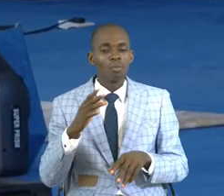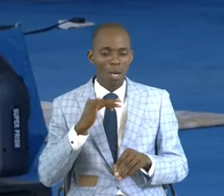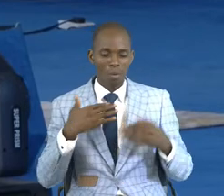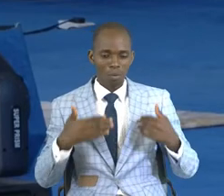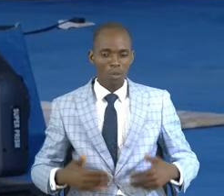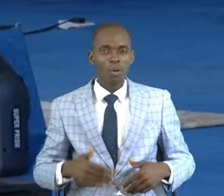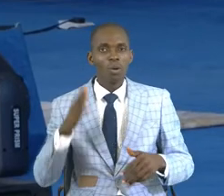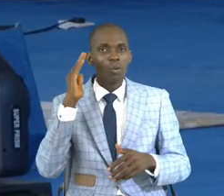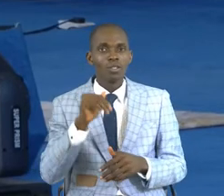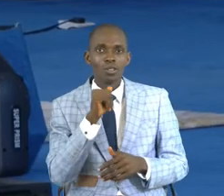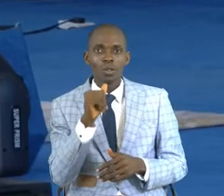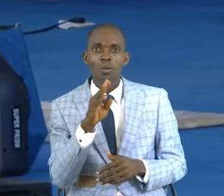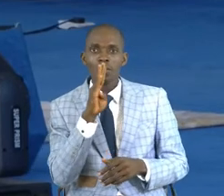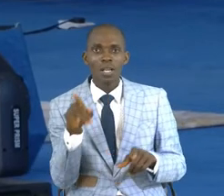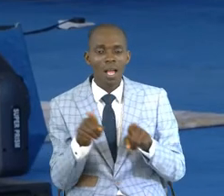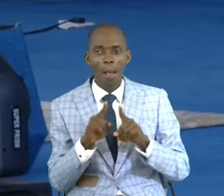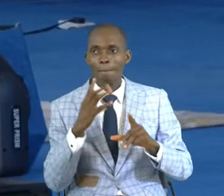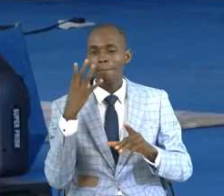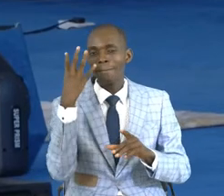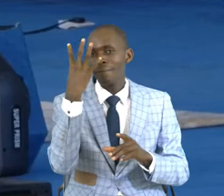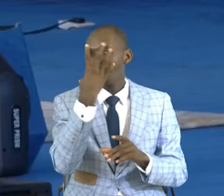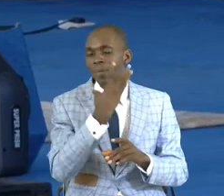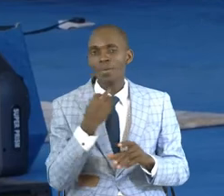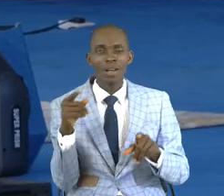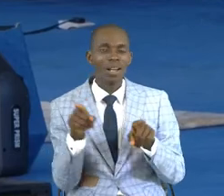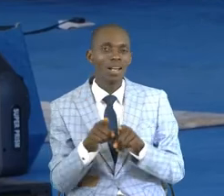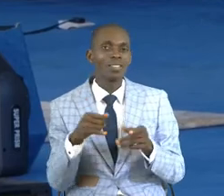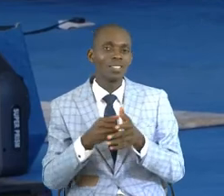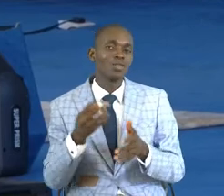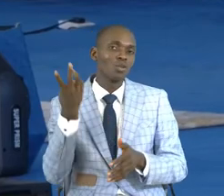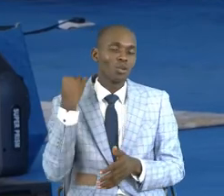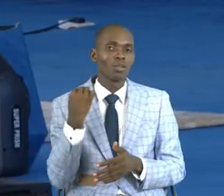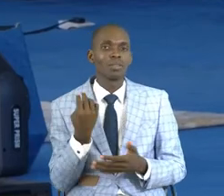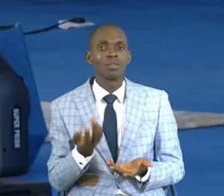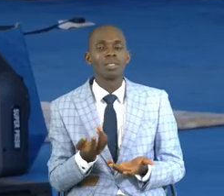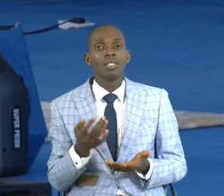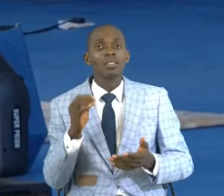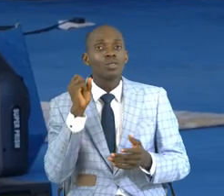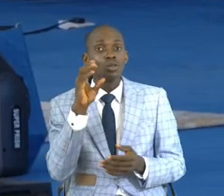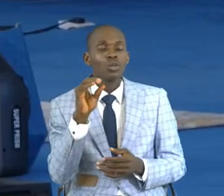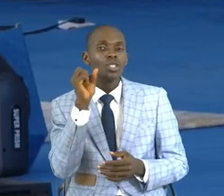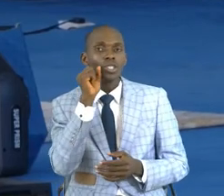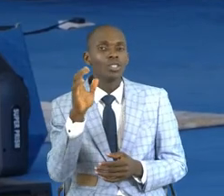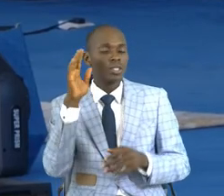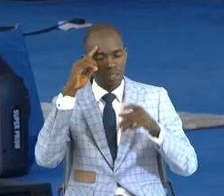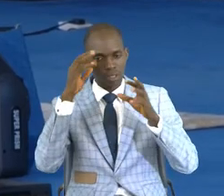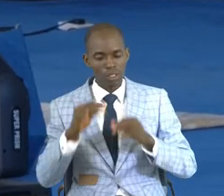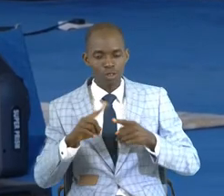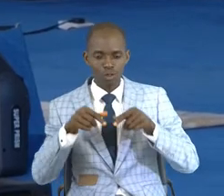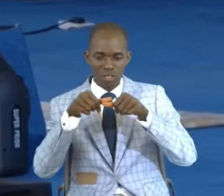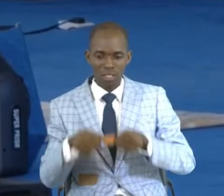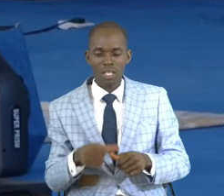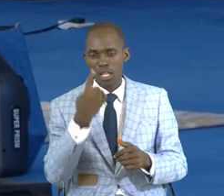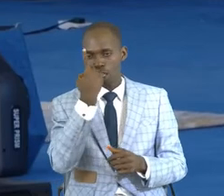chic, as beautiful as it is. So she will stay alone and be